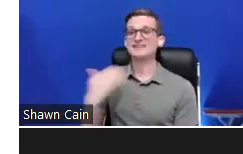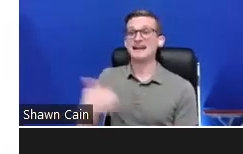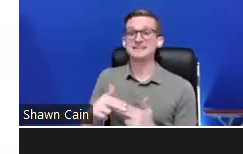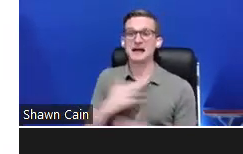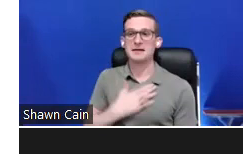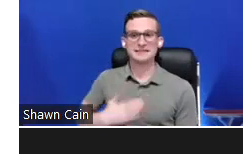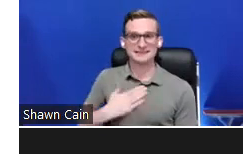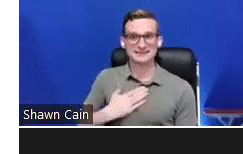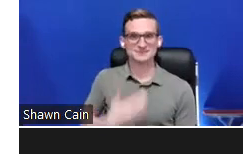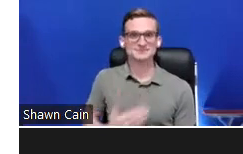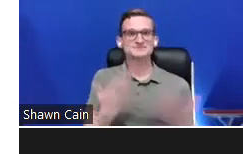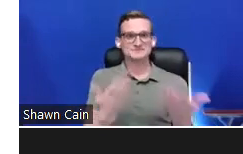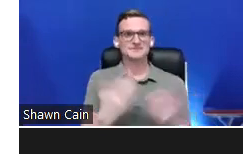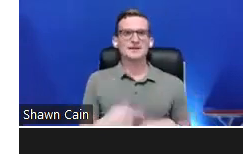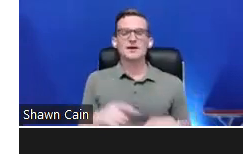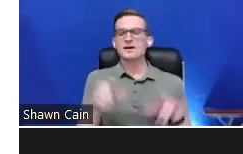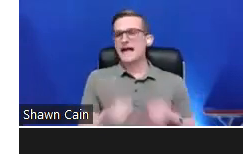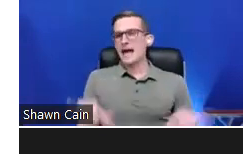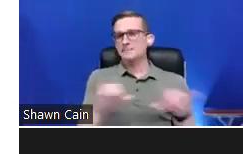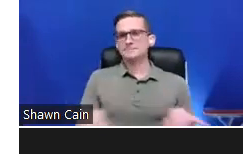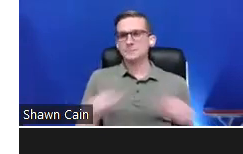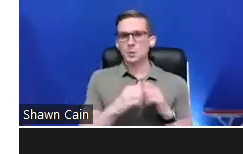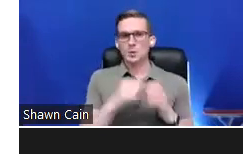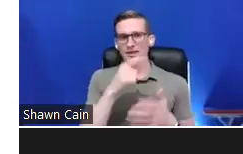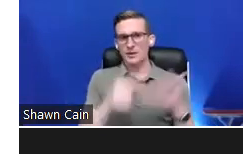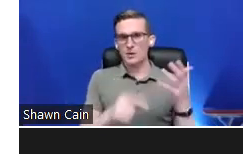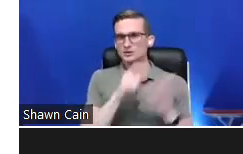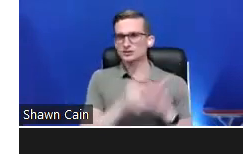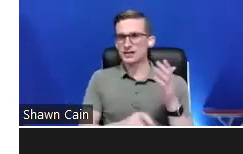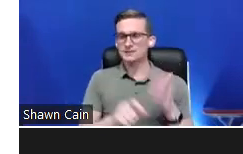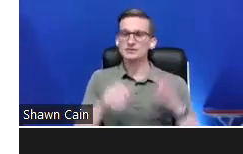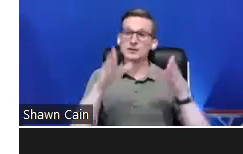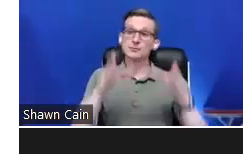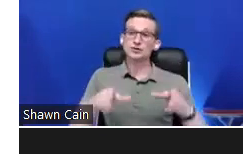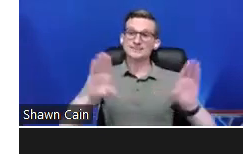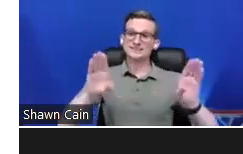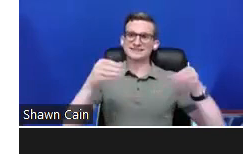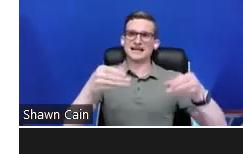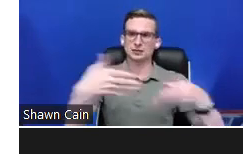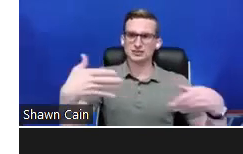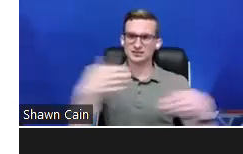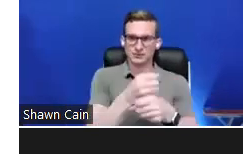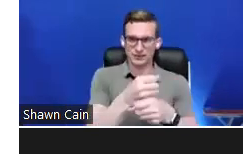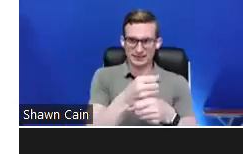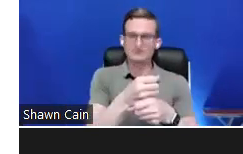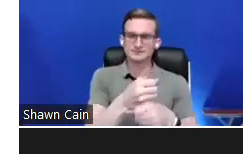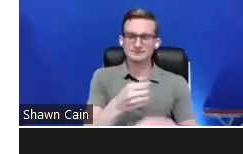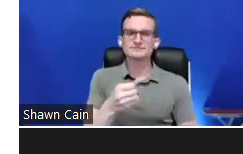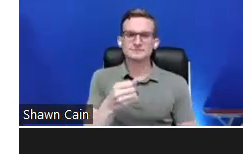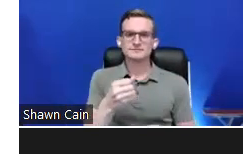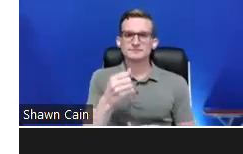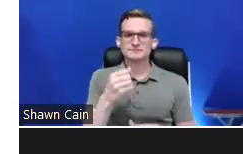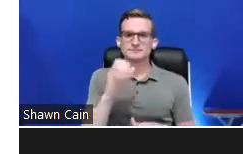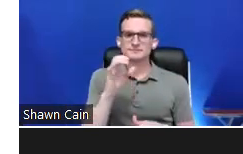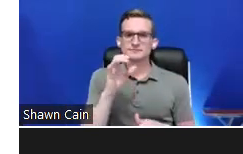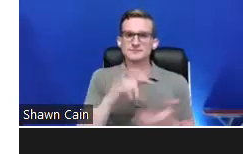So as always with these chapters, we want to start with our person-centered summary. This is meant to be written to